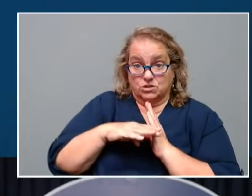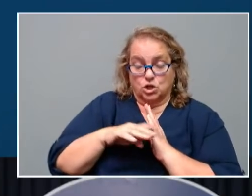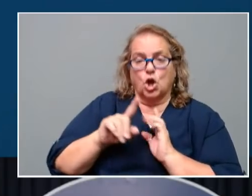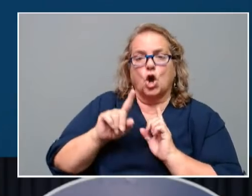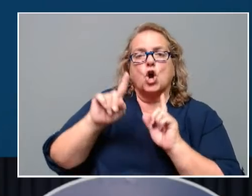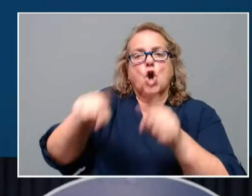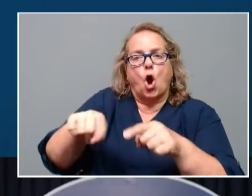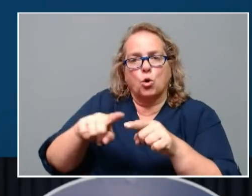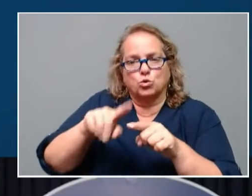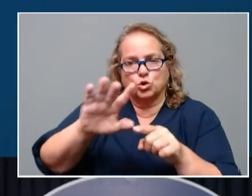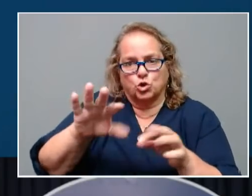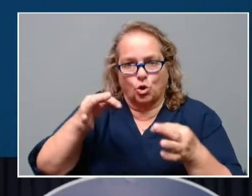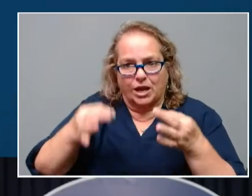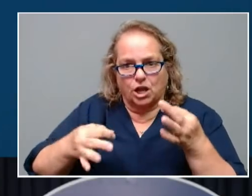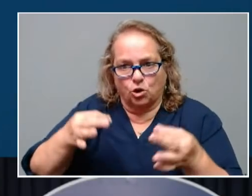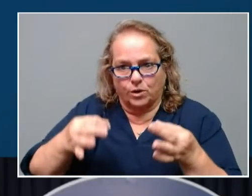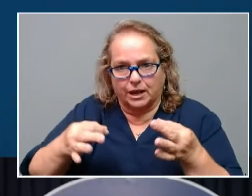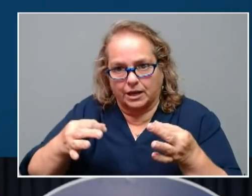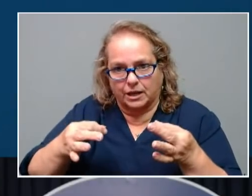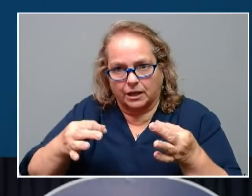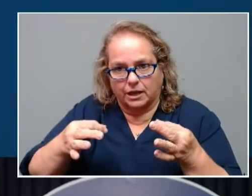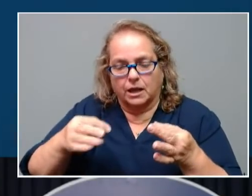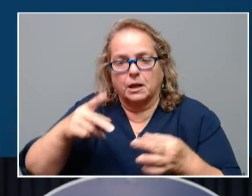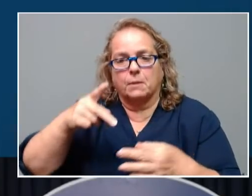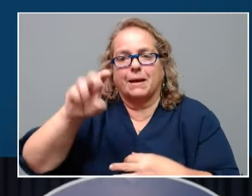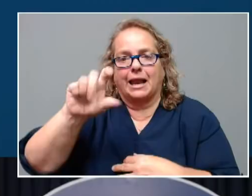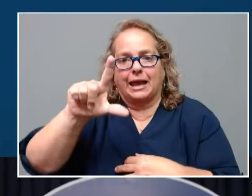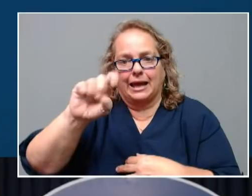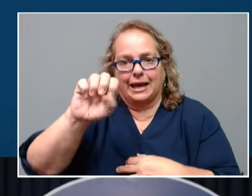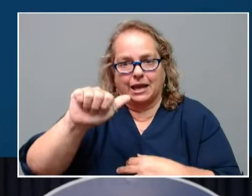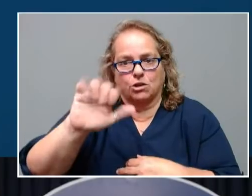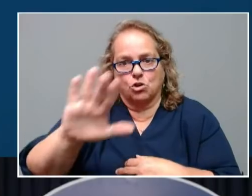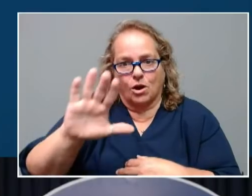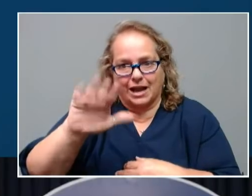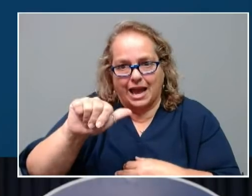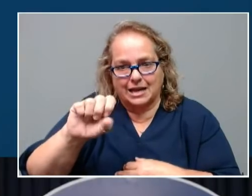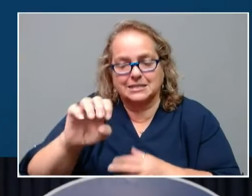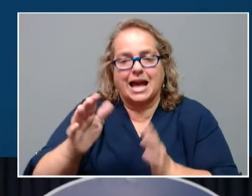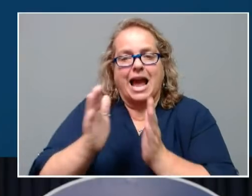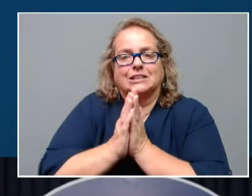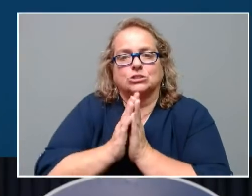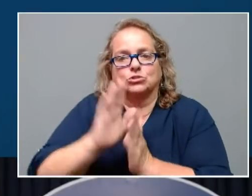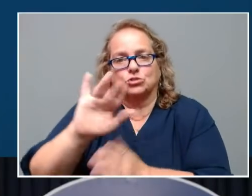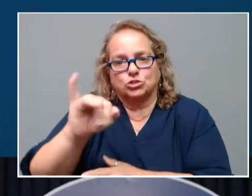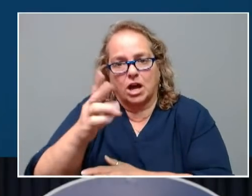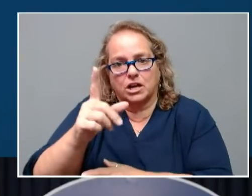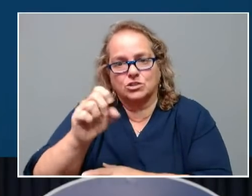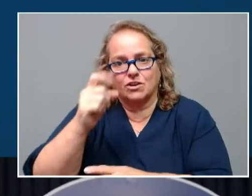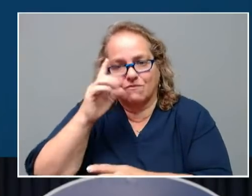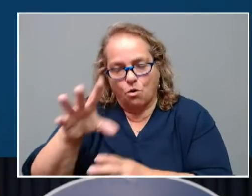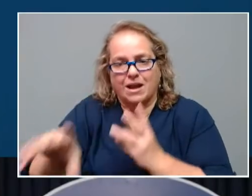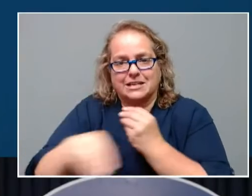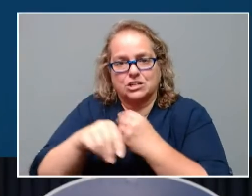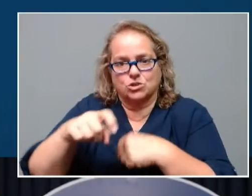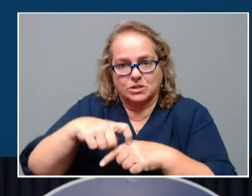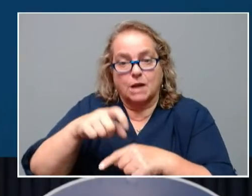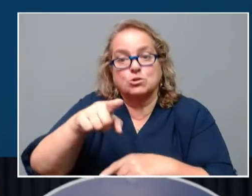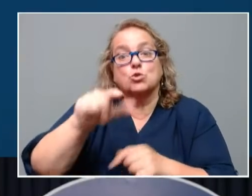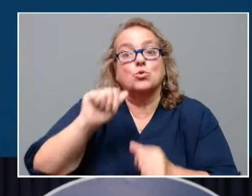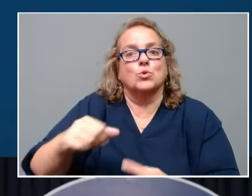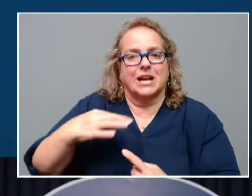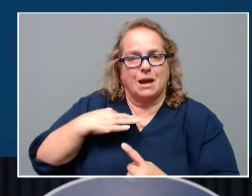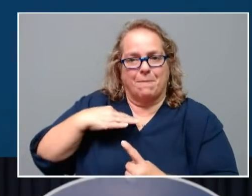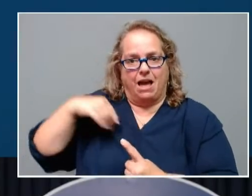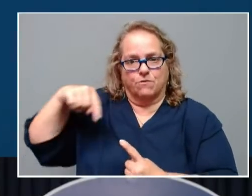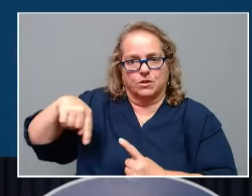and to plead your case. Ask your judge for additional time so that you can apply for this program. Contact your local